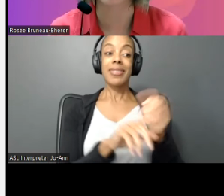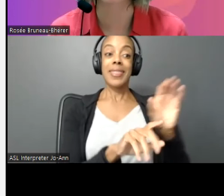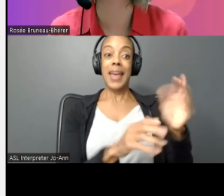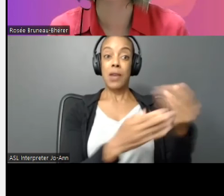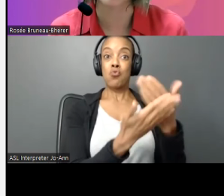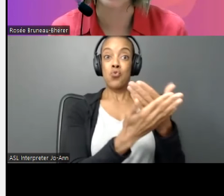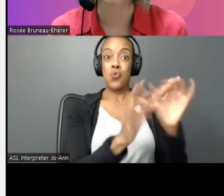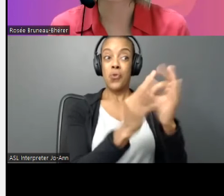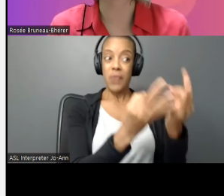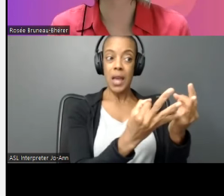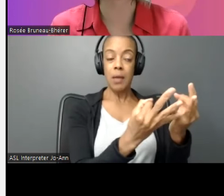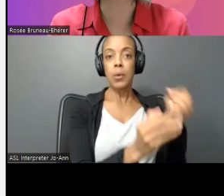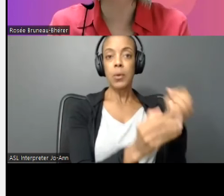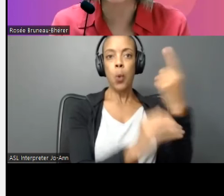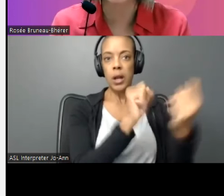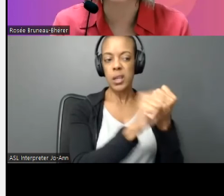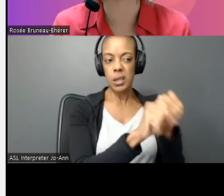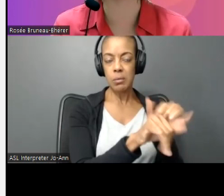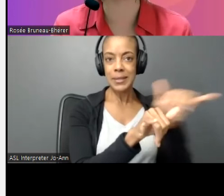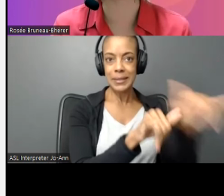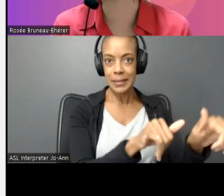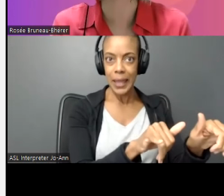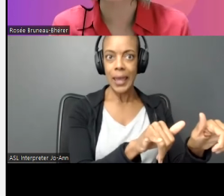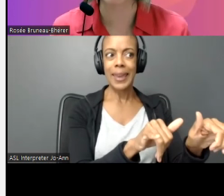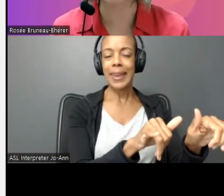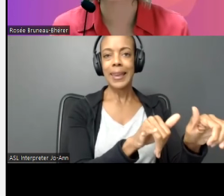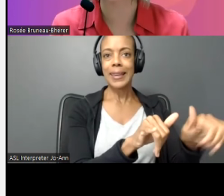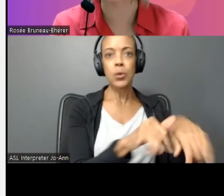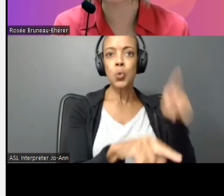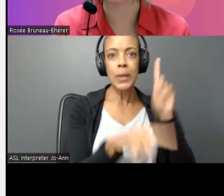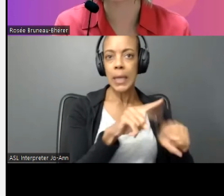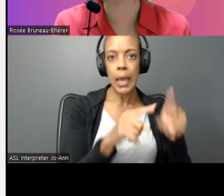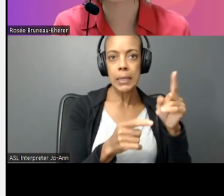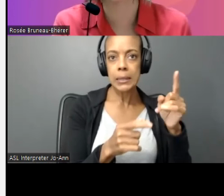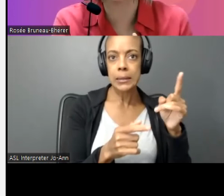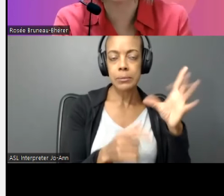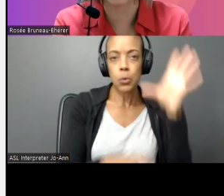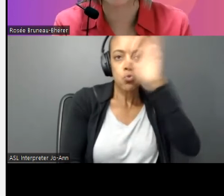be unrealistic to think that this is enough time to be able to